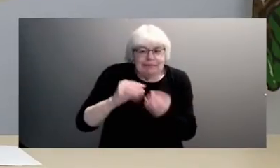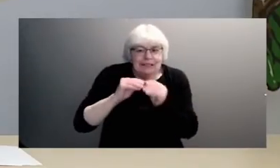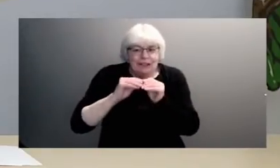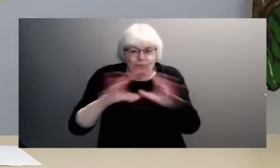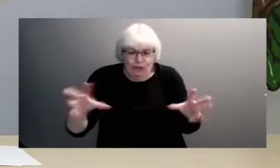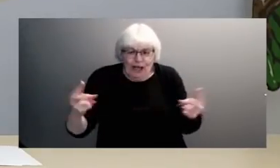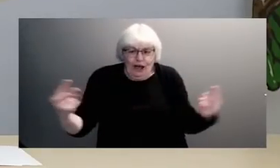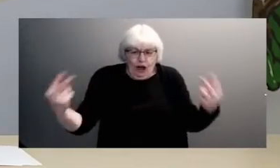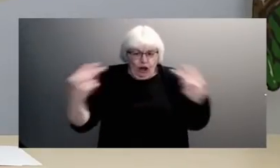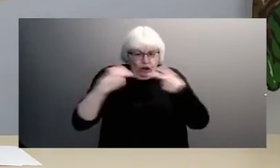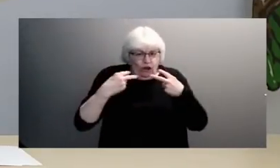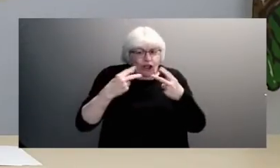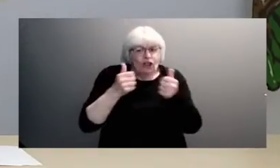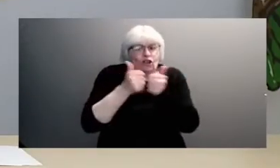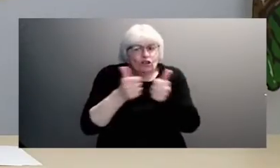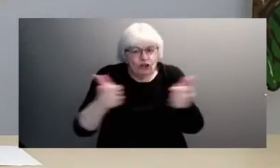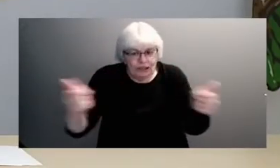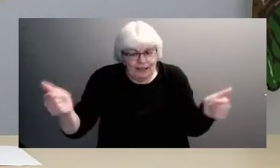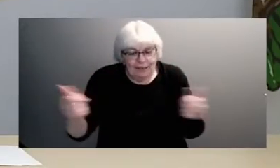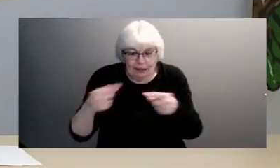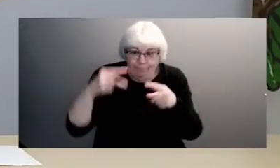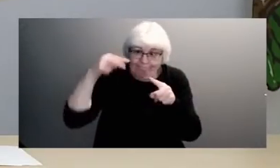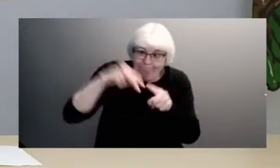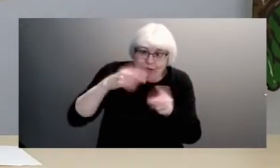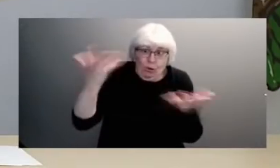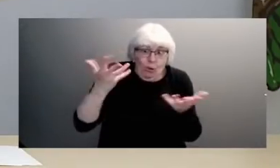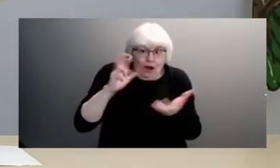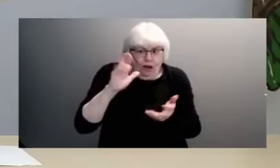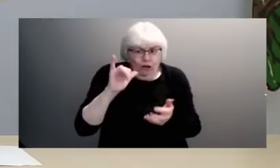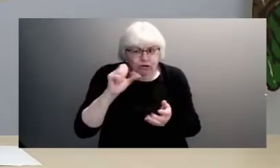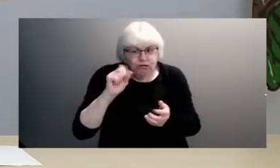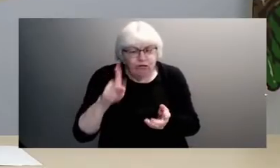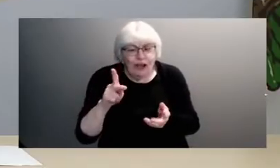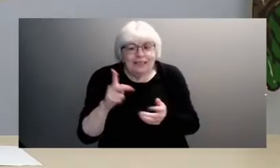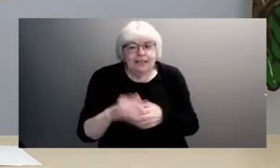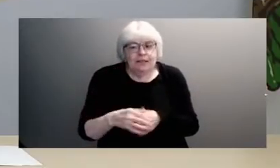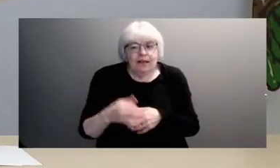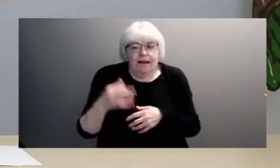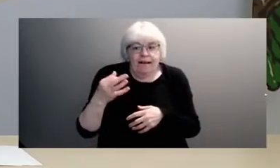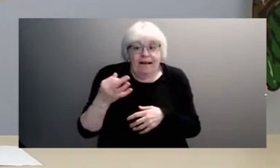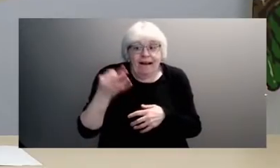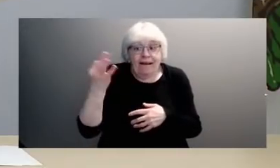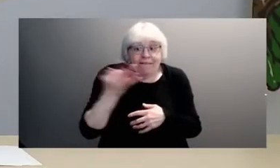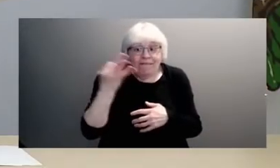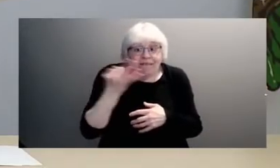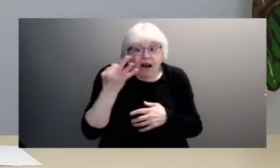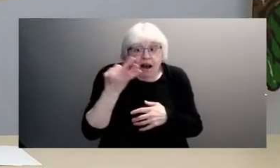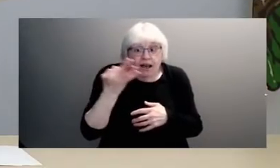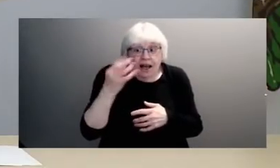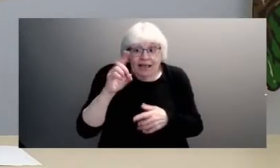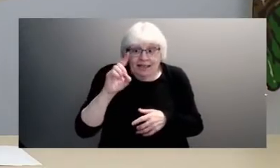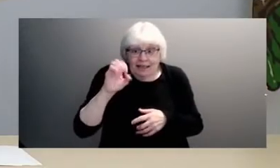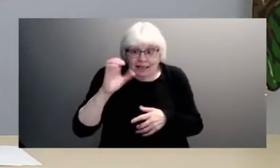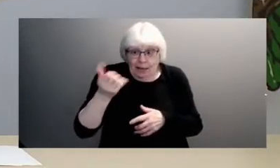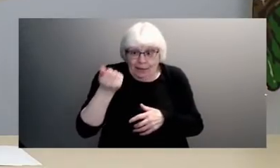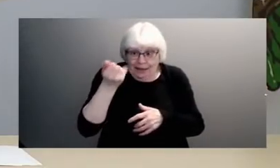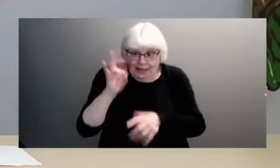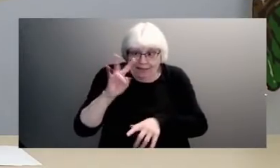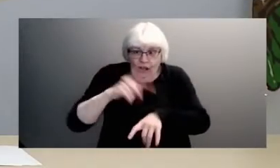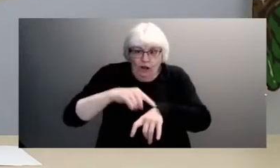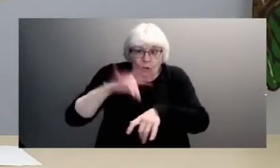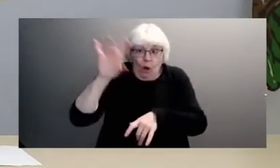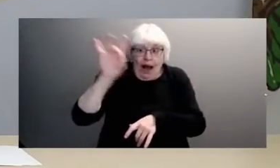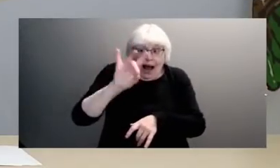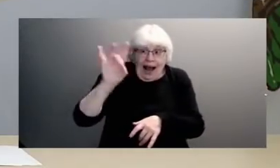Effective at 8 a.m. on Friday, December 17th, until early January, the following temporary measures will be in place.